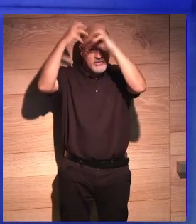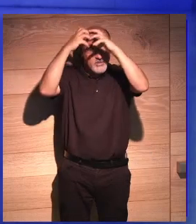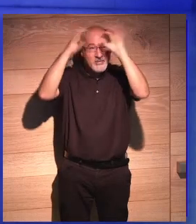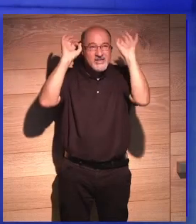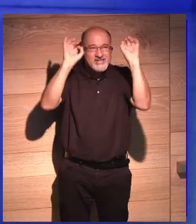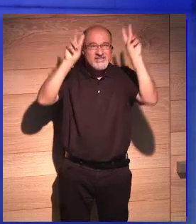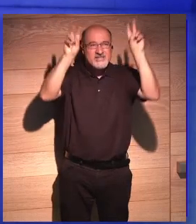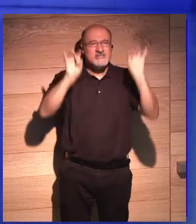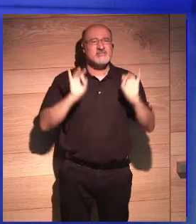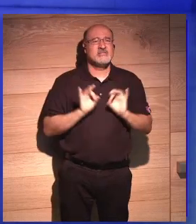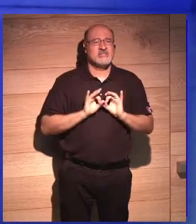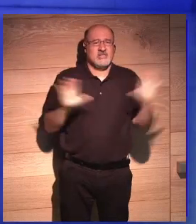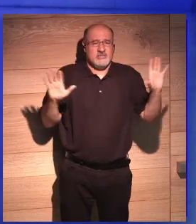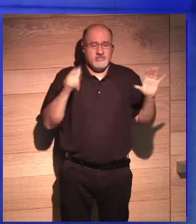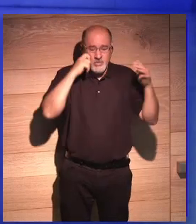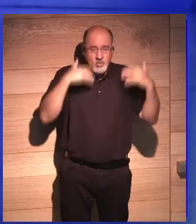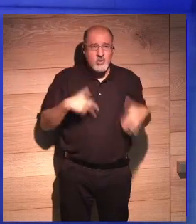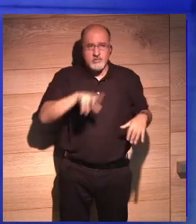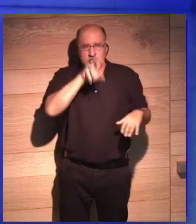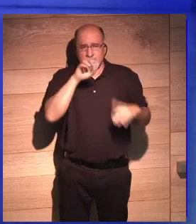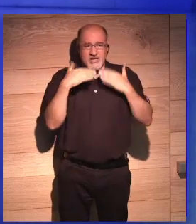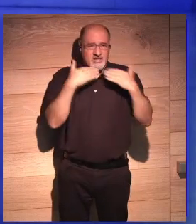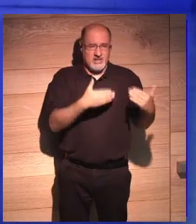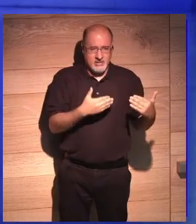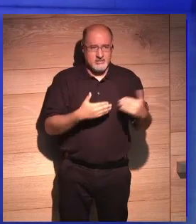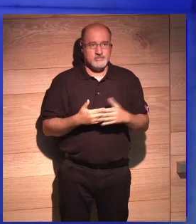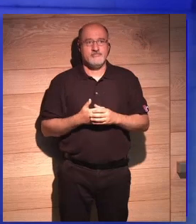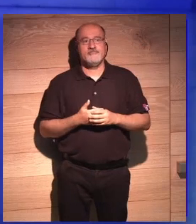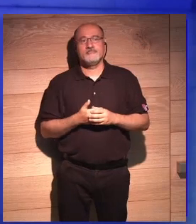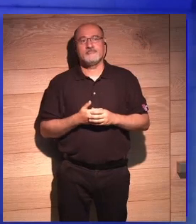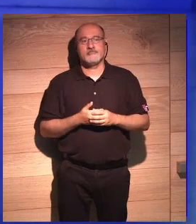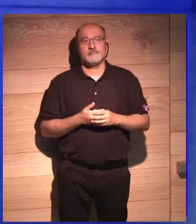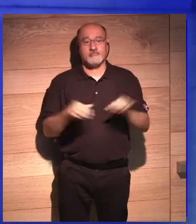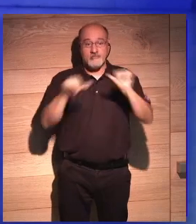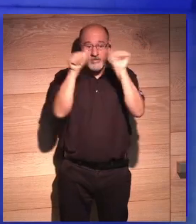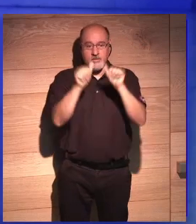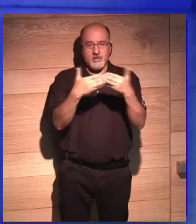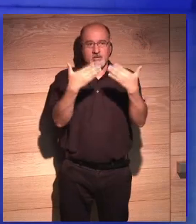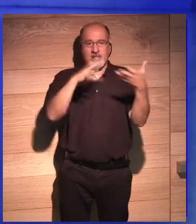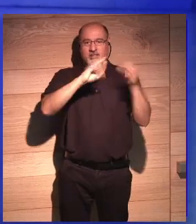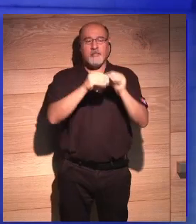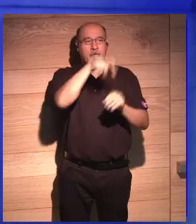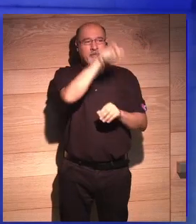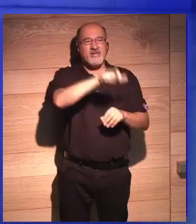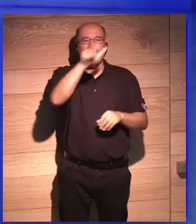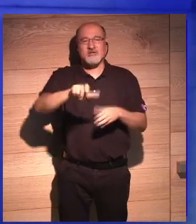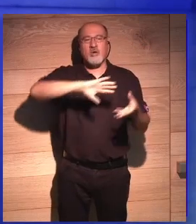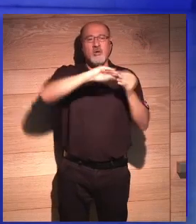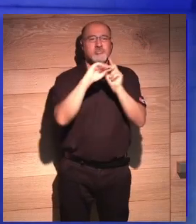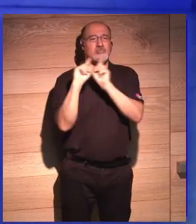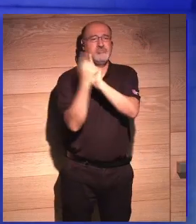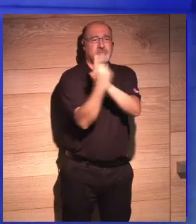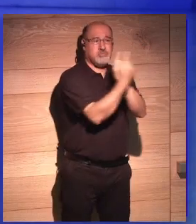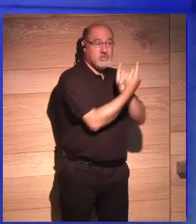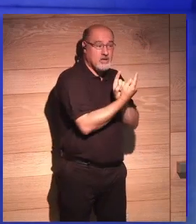of, okay, well, these things need to be variable and personalized to each user as they experience the work, which is